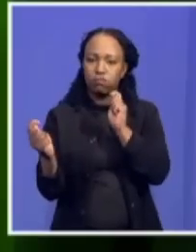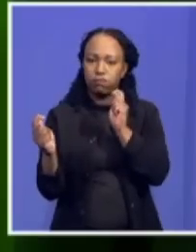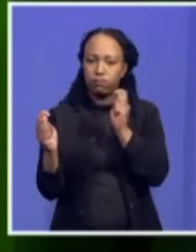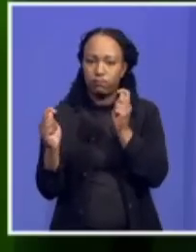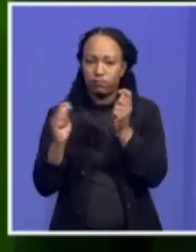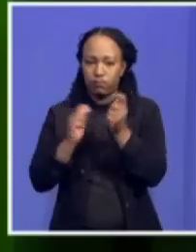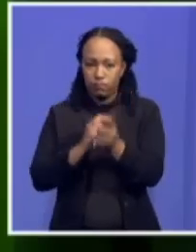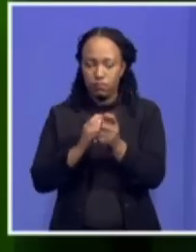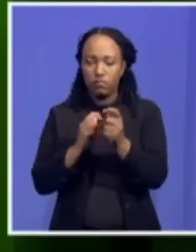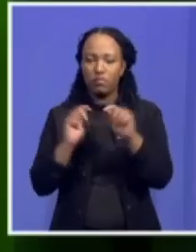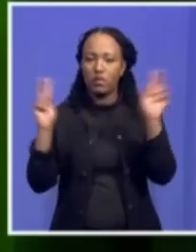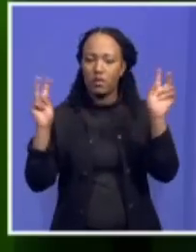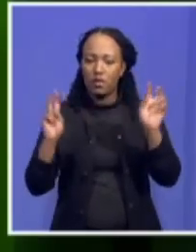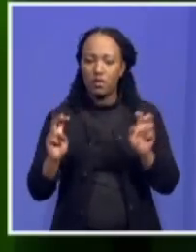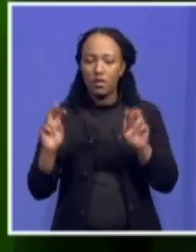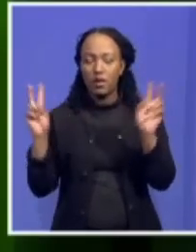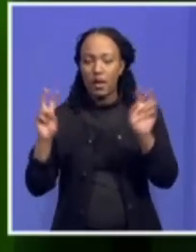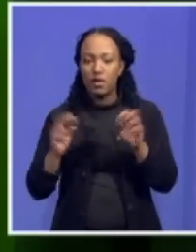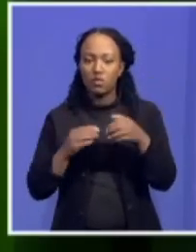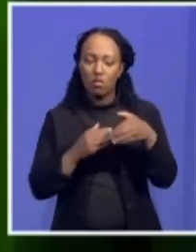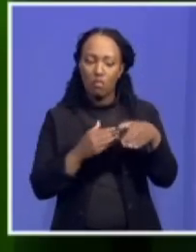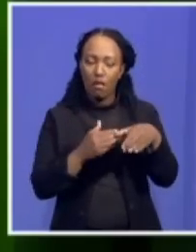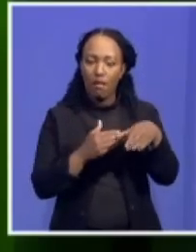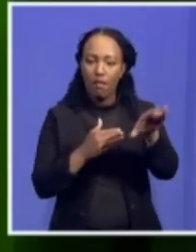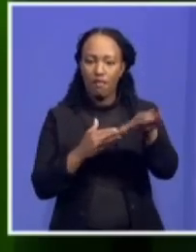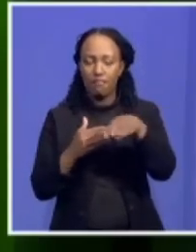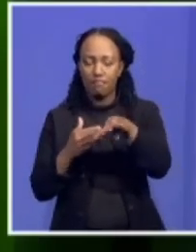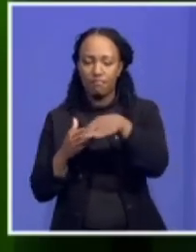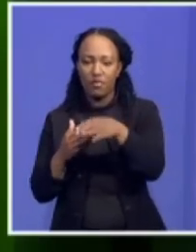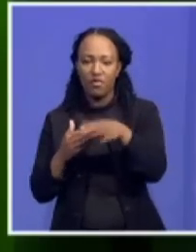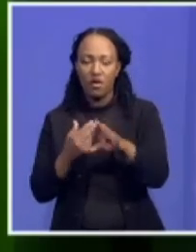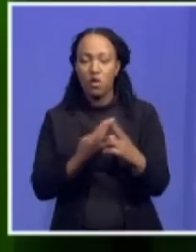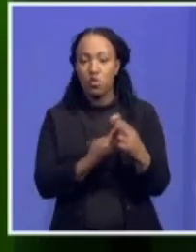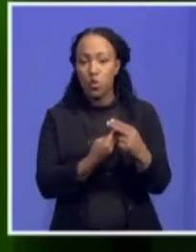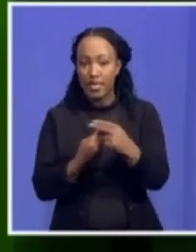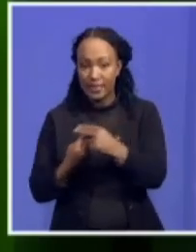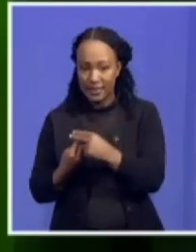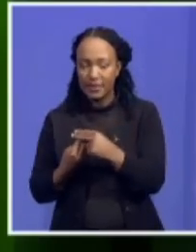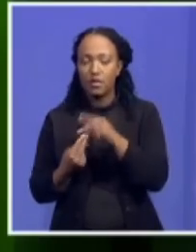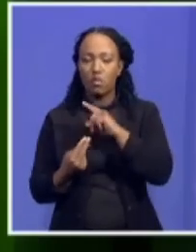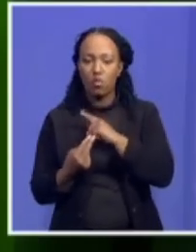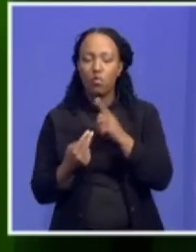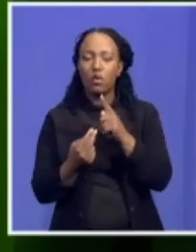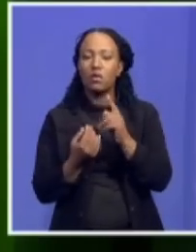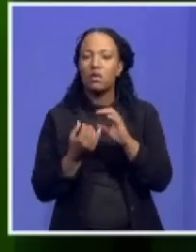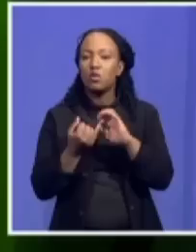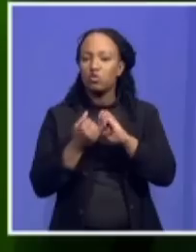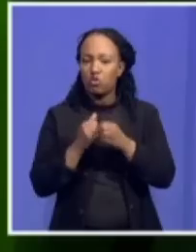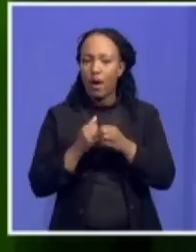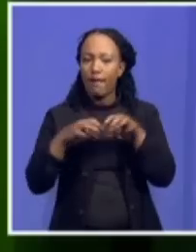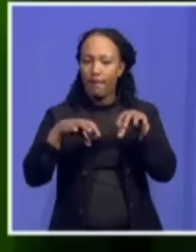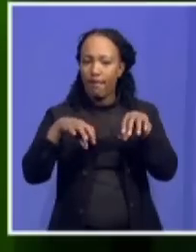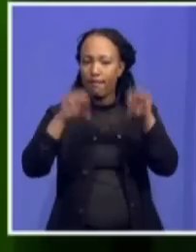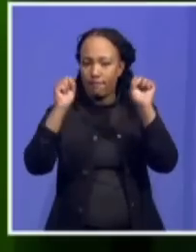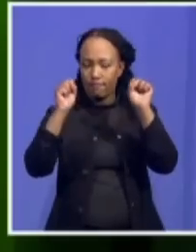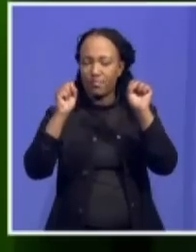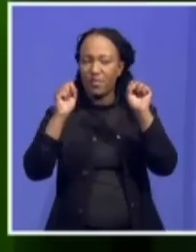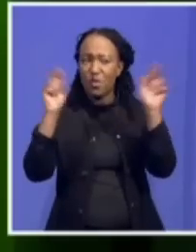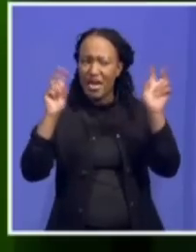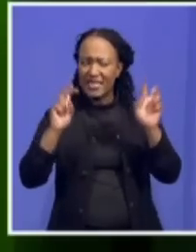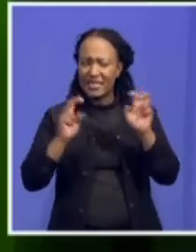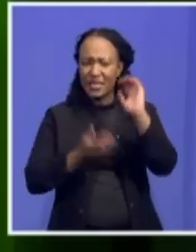unbundling of Eskom into generation, transmission and distribution units is on track to reduce load shedding, and the Vulindlela initiative